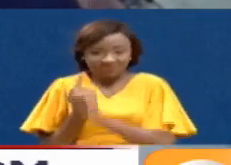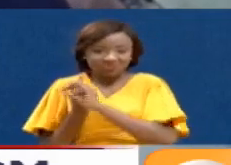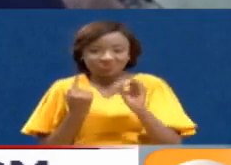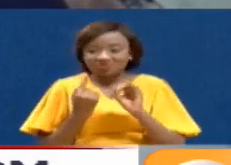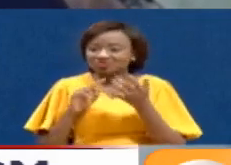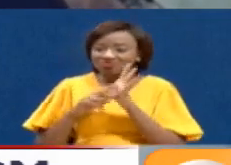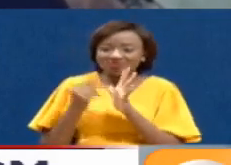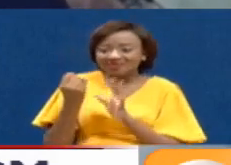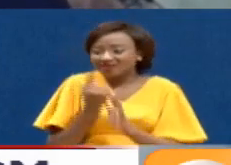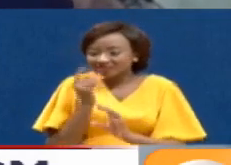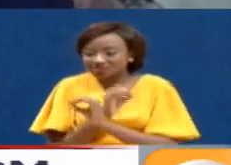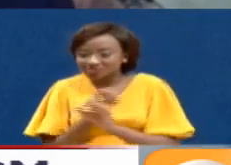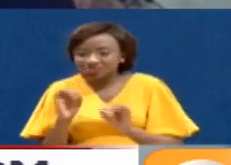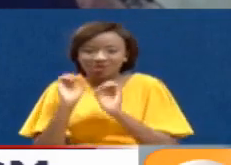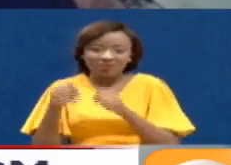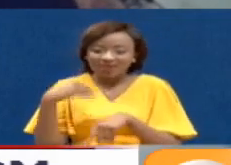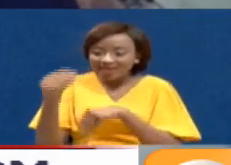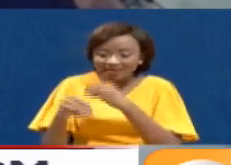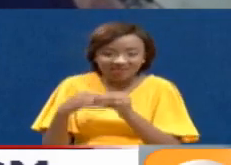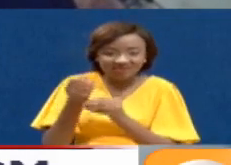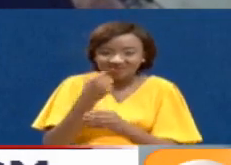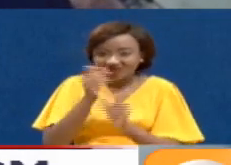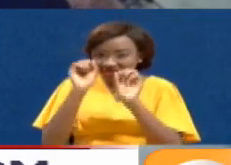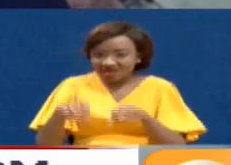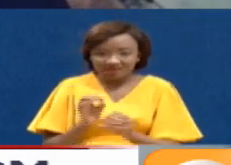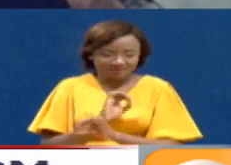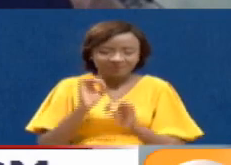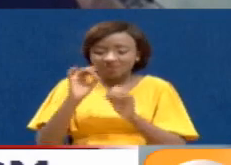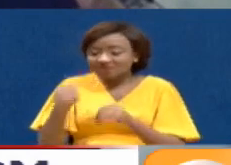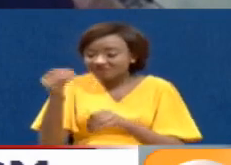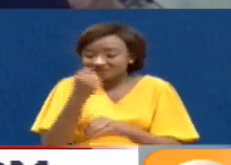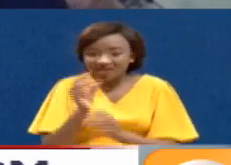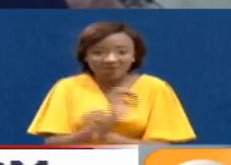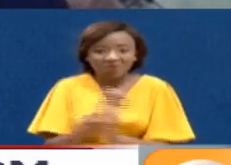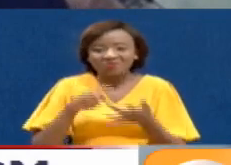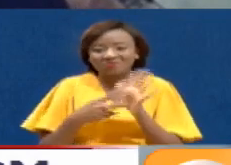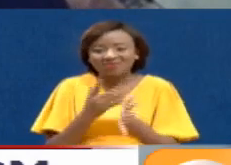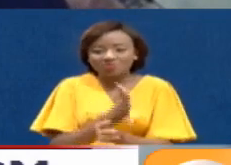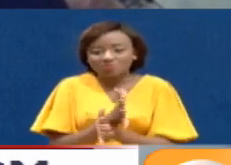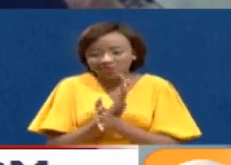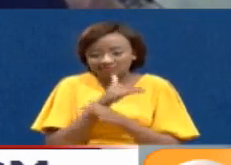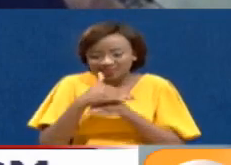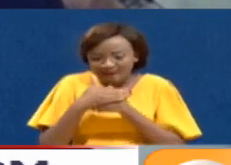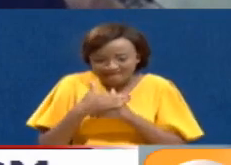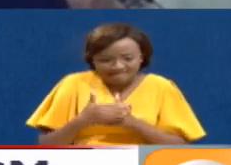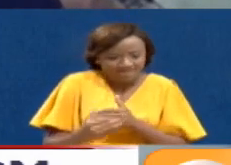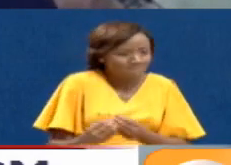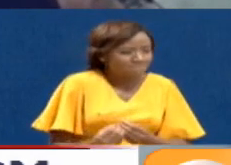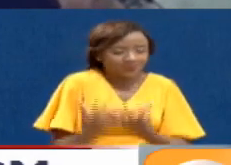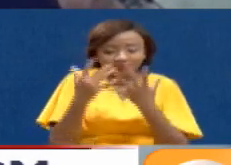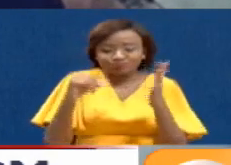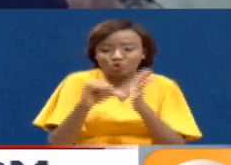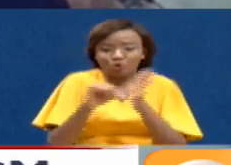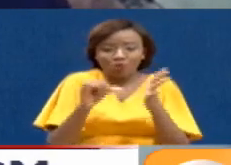treat them. And if you are not treating, you are a sitting bomb. You're just waiting for the pandemic to explode on